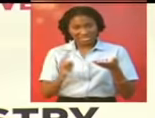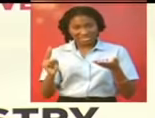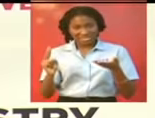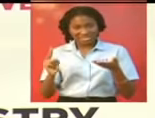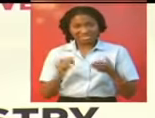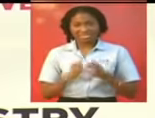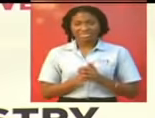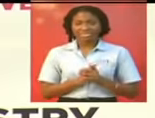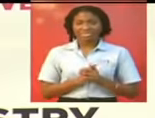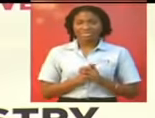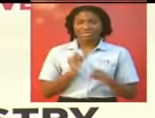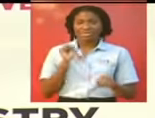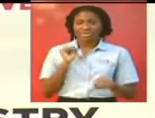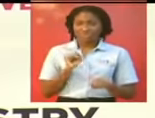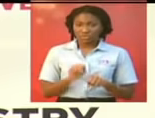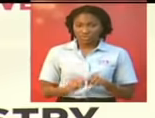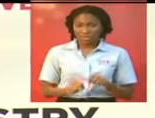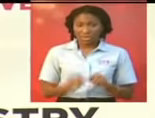you can pass that person's